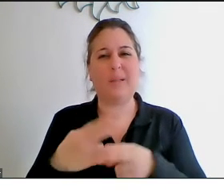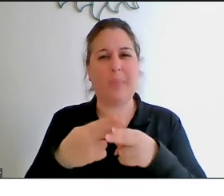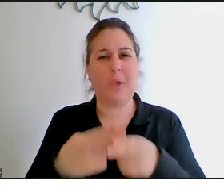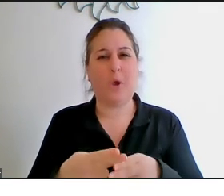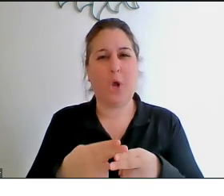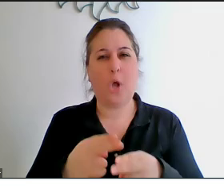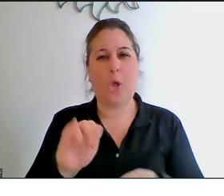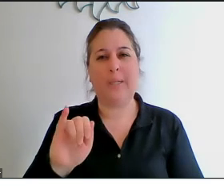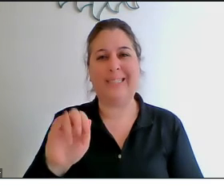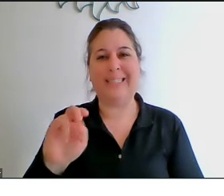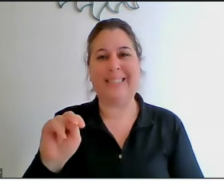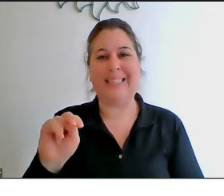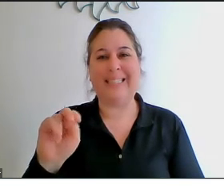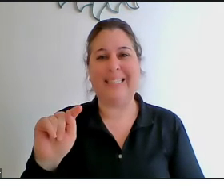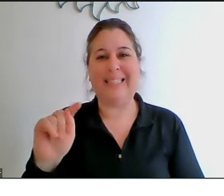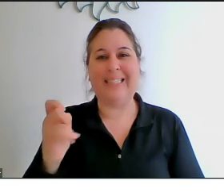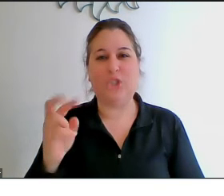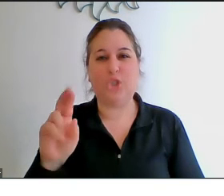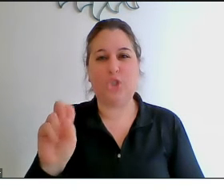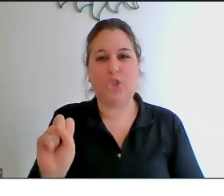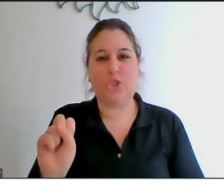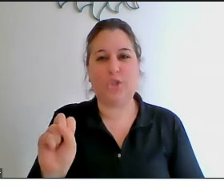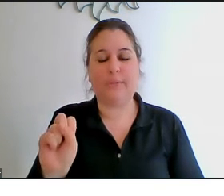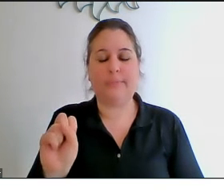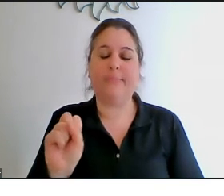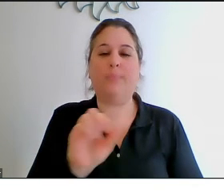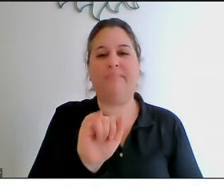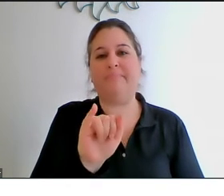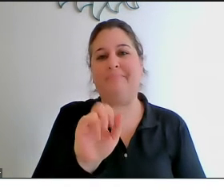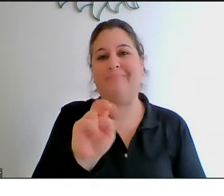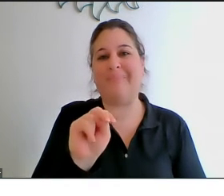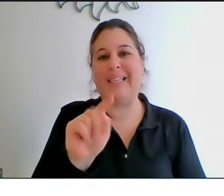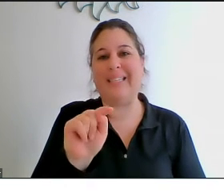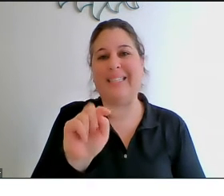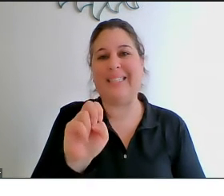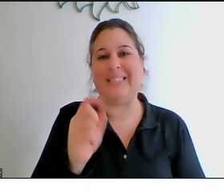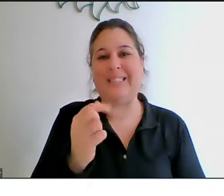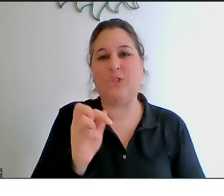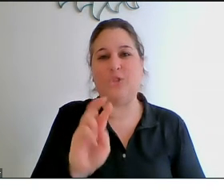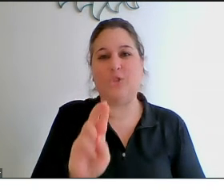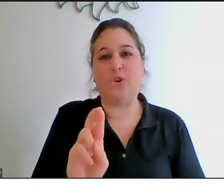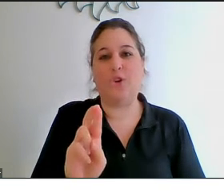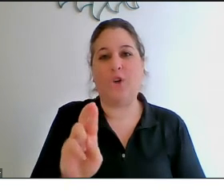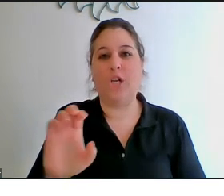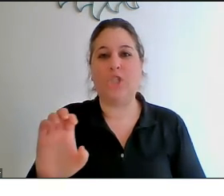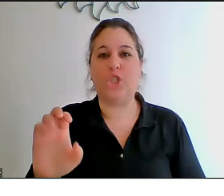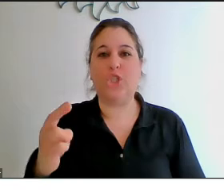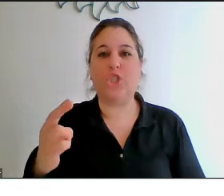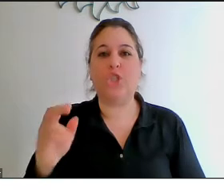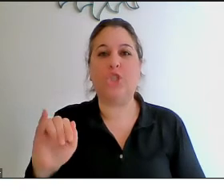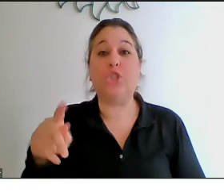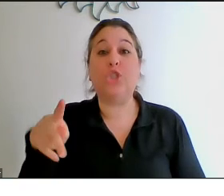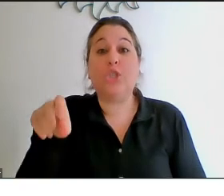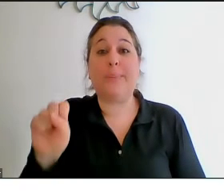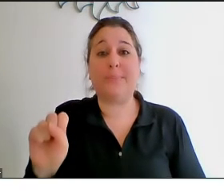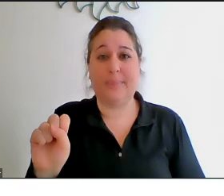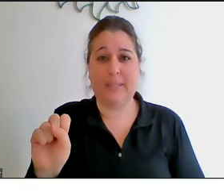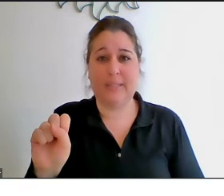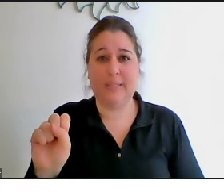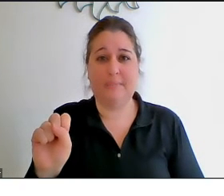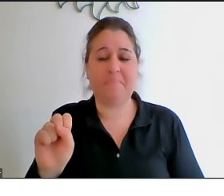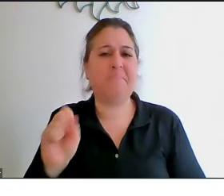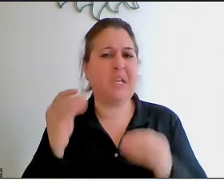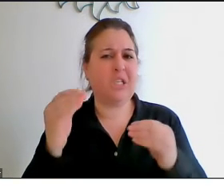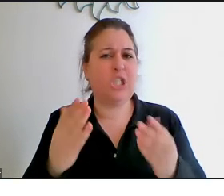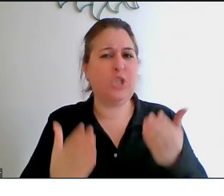those are, they're very common chips that teachers use for lots of different things.